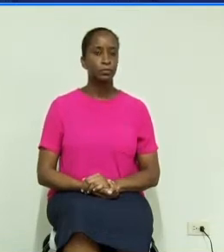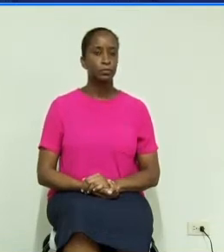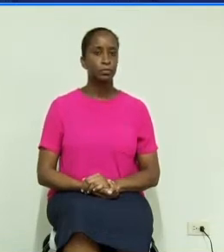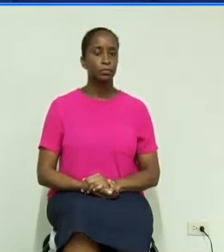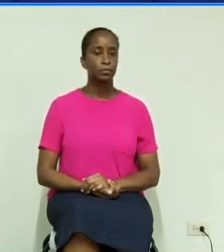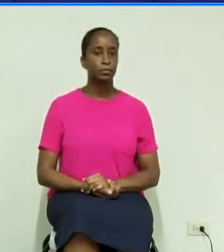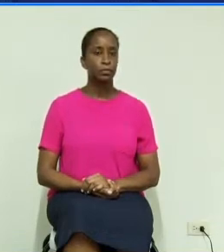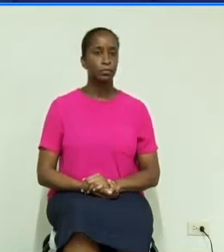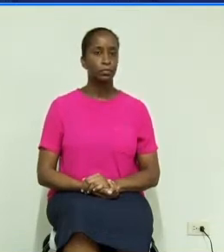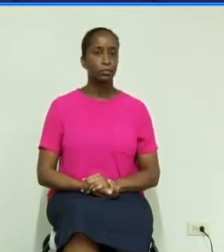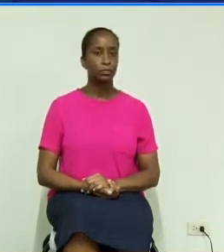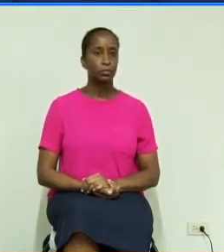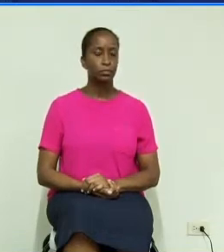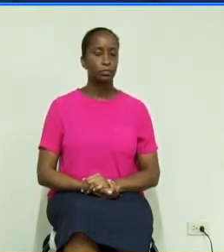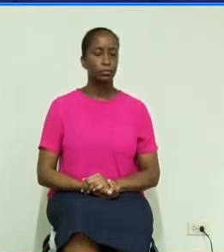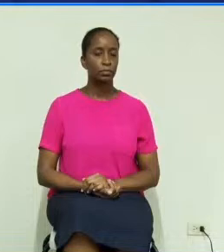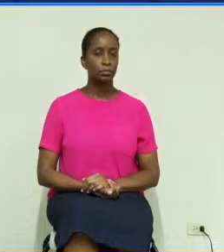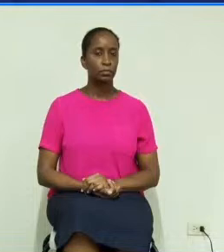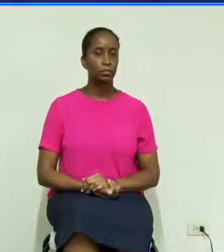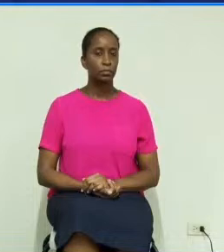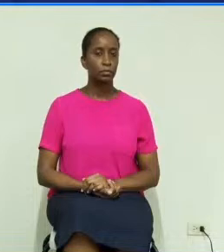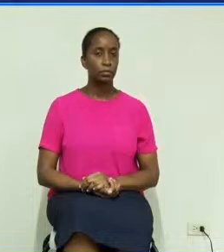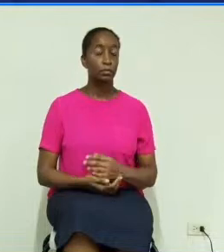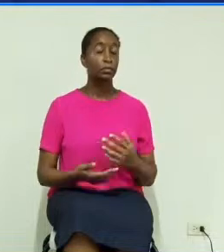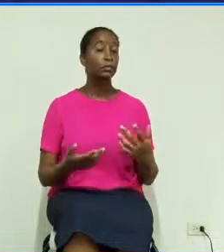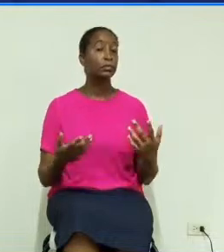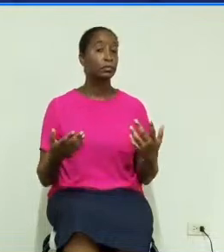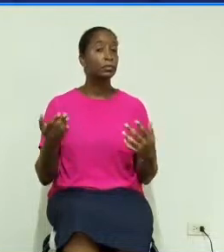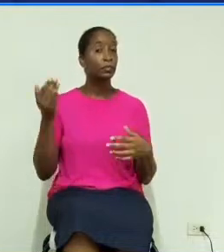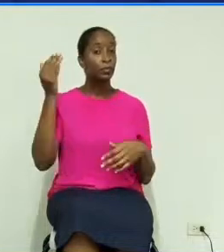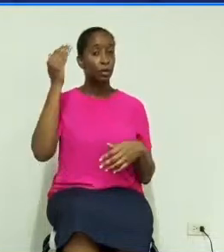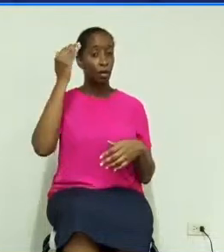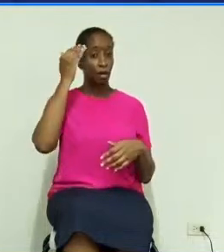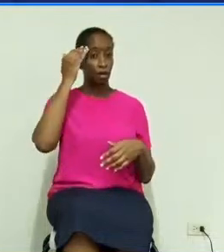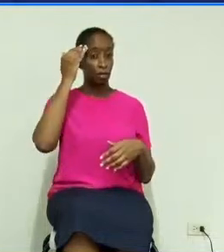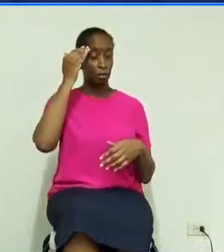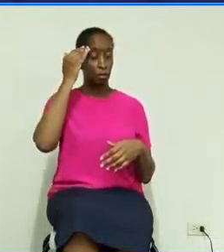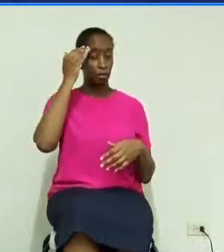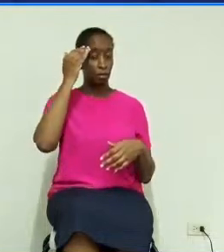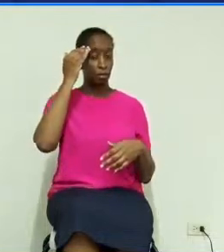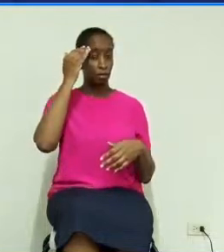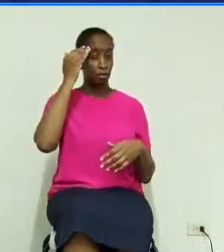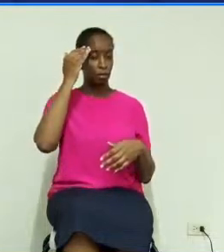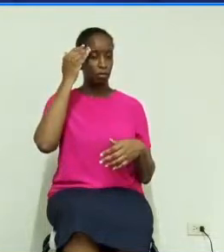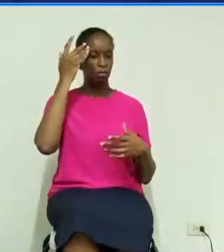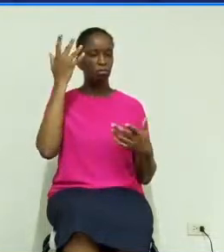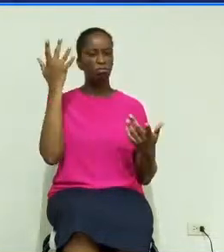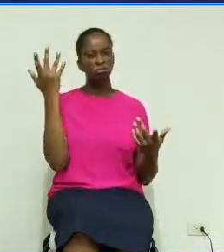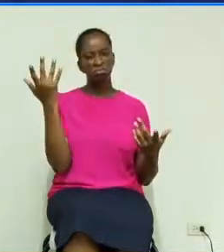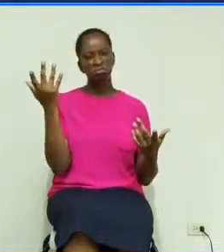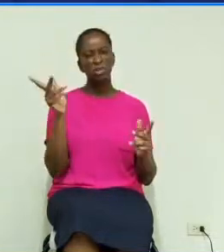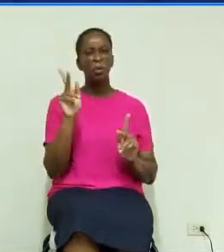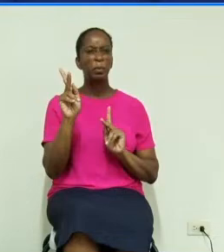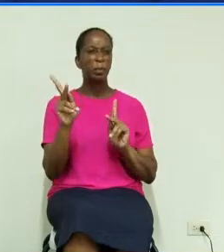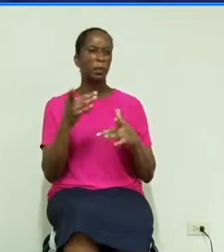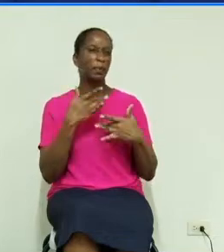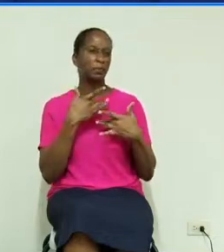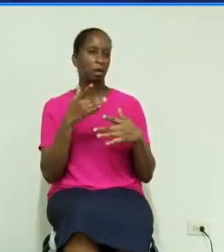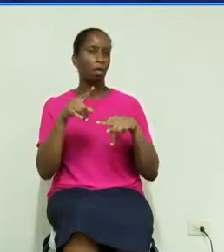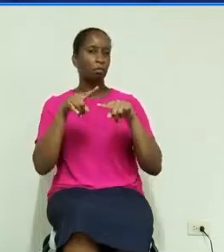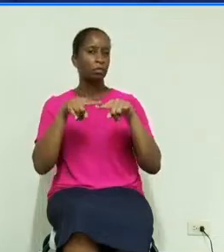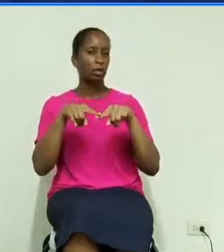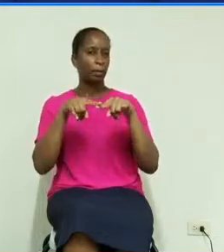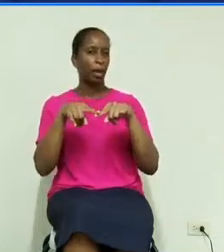in terms of criteria of who can serve in Senate. Because otherwise, we also have to think about